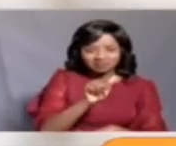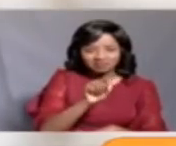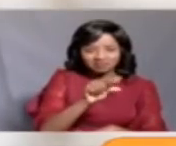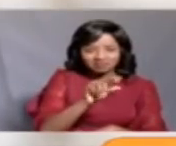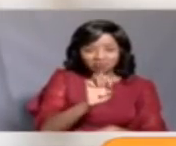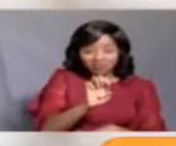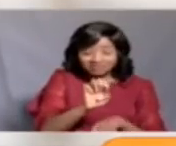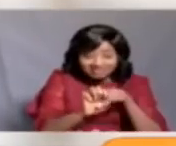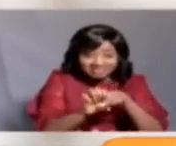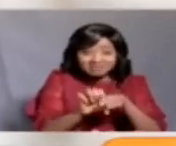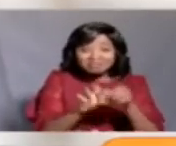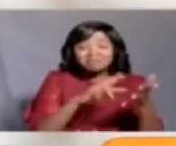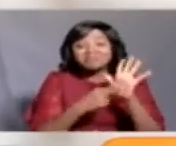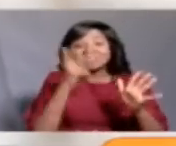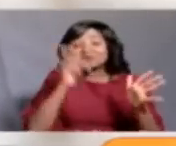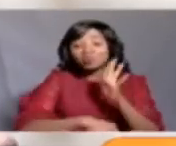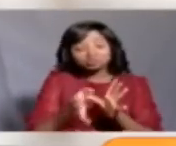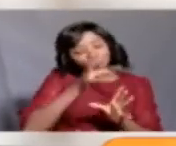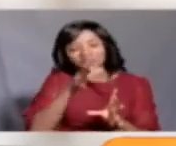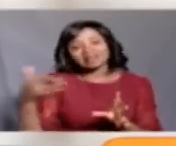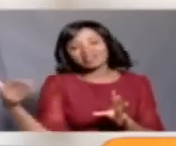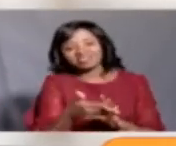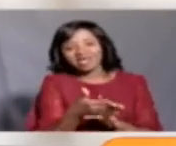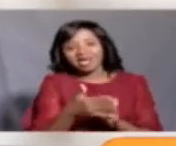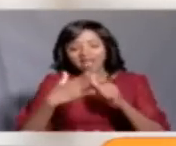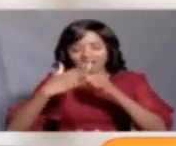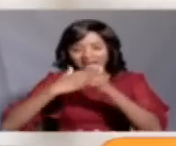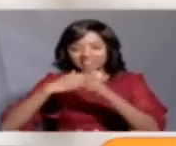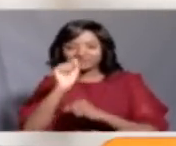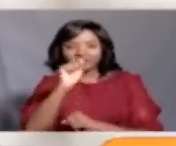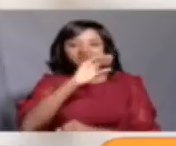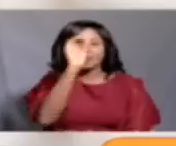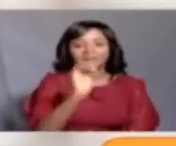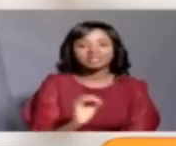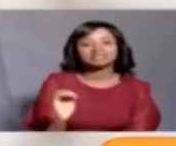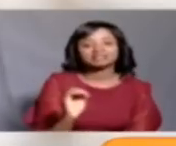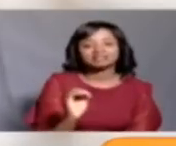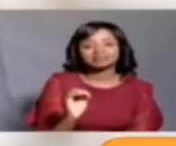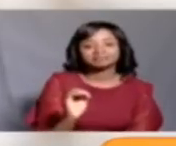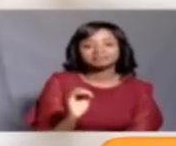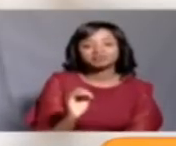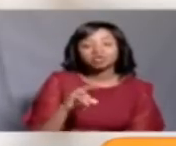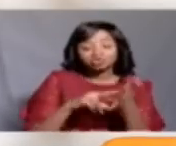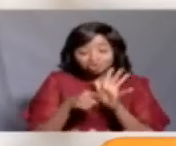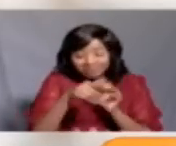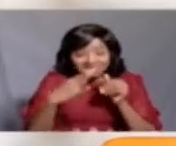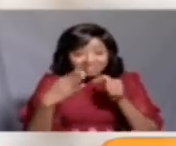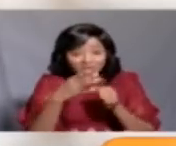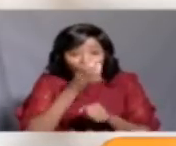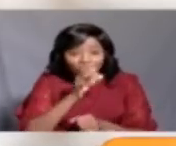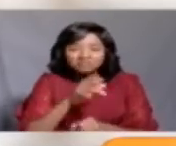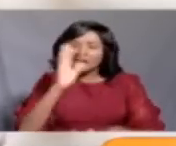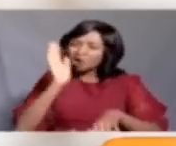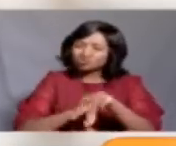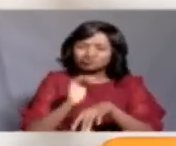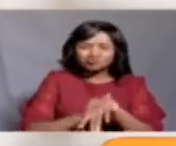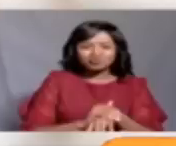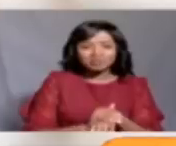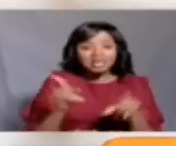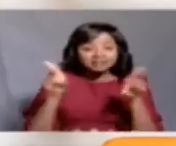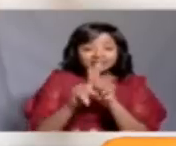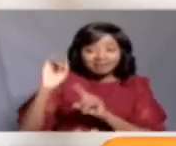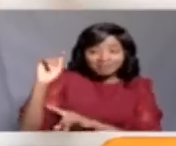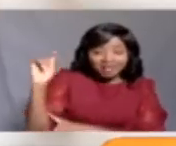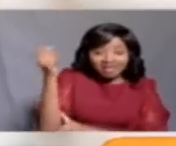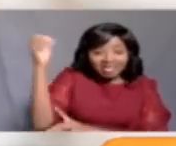5%, that's the harmful bit, we get back 95% as water. And this water is good for lawns. People like Kenya Power